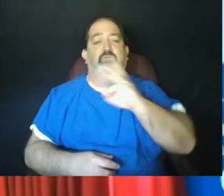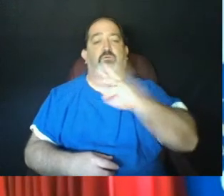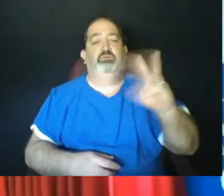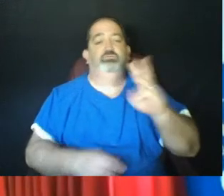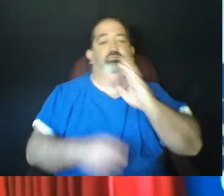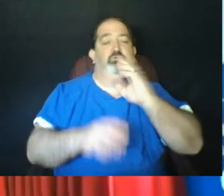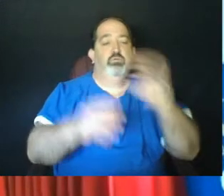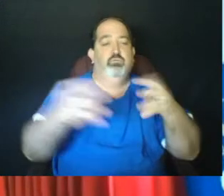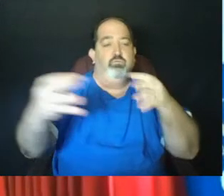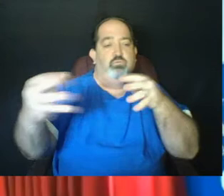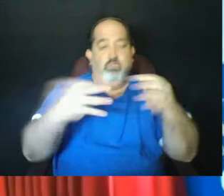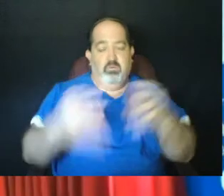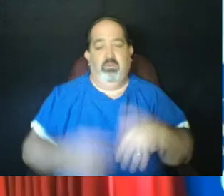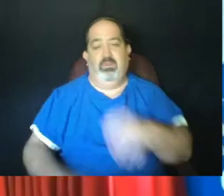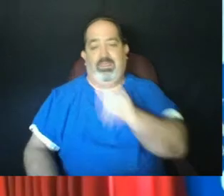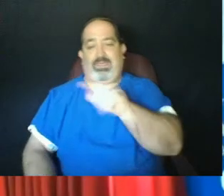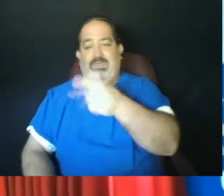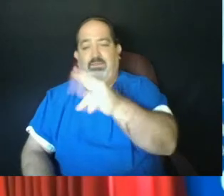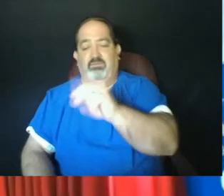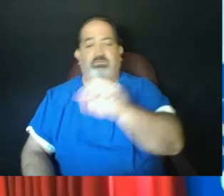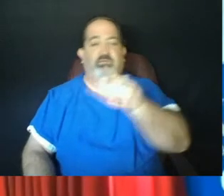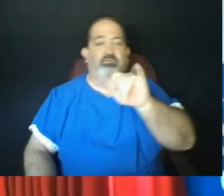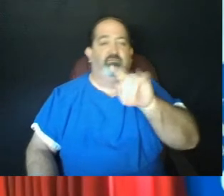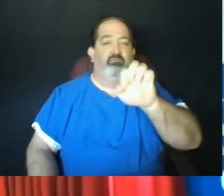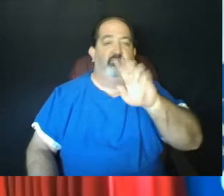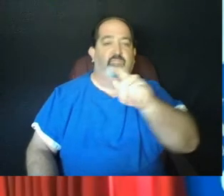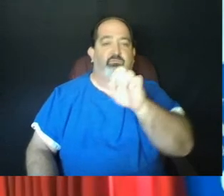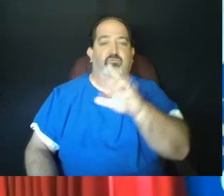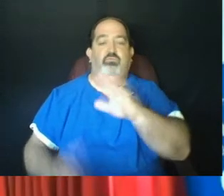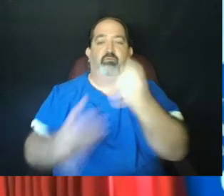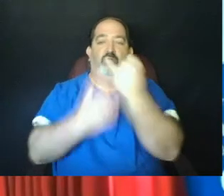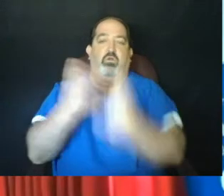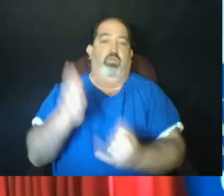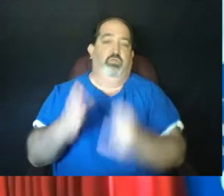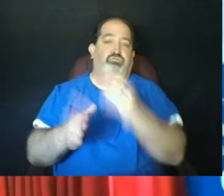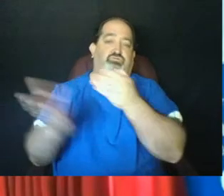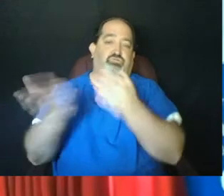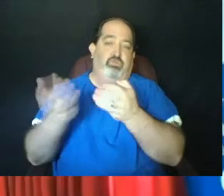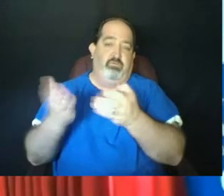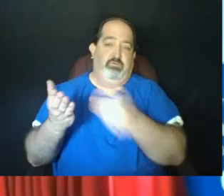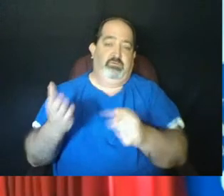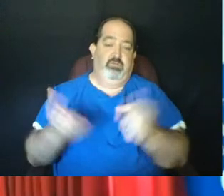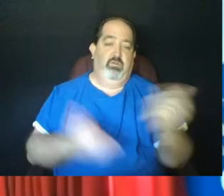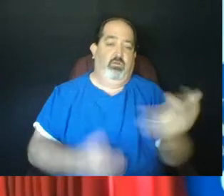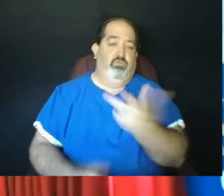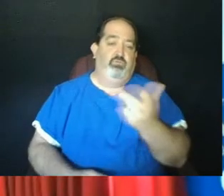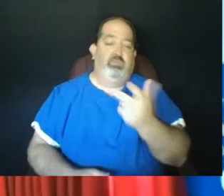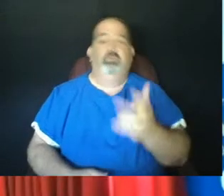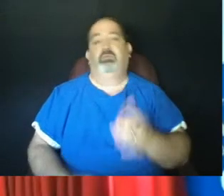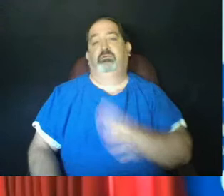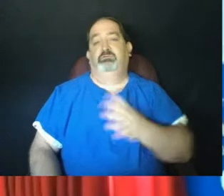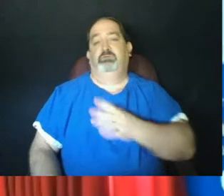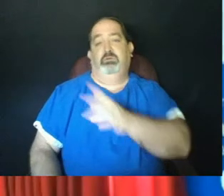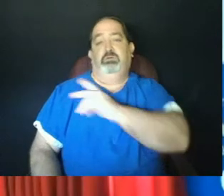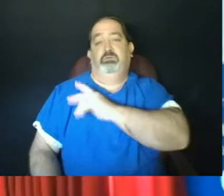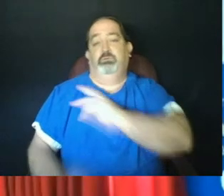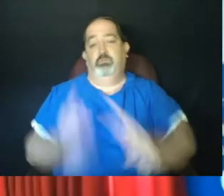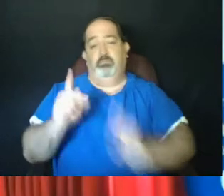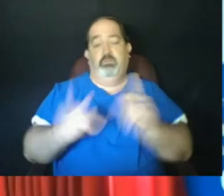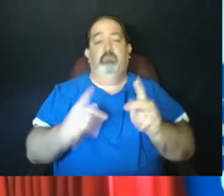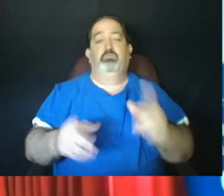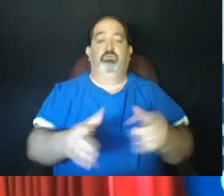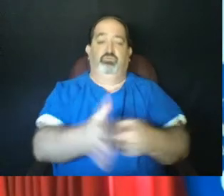Ingvilder, they provide great service to our kingdom and the arts community, and all three of these gentles are very deserving of this award